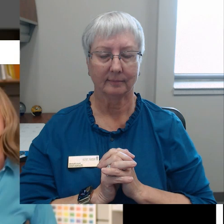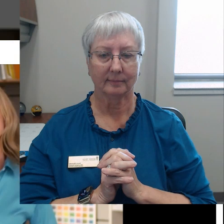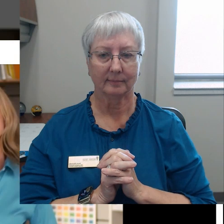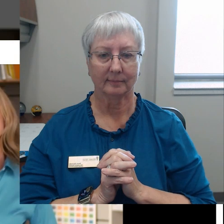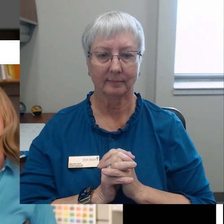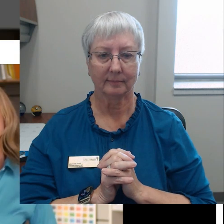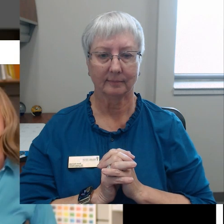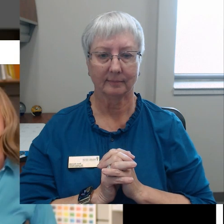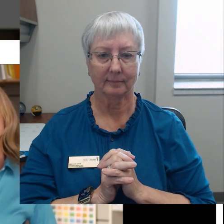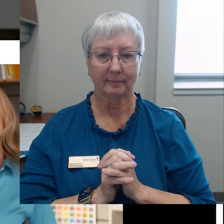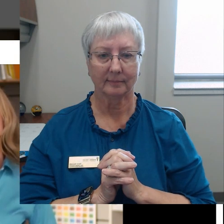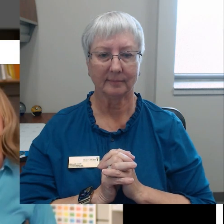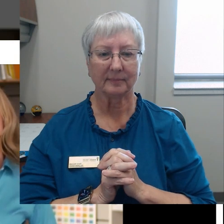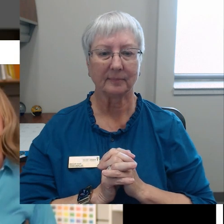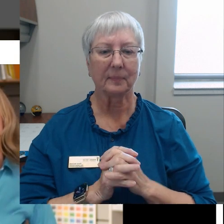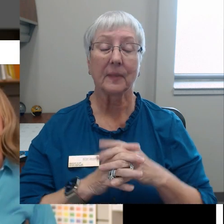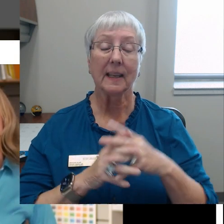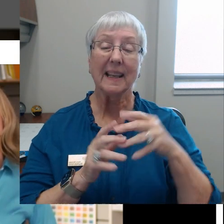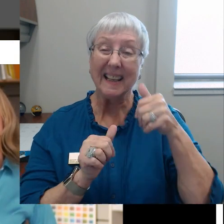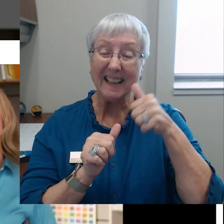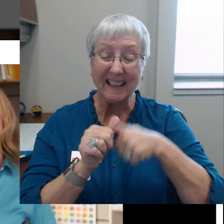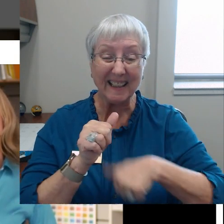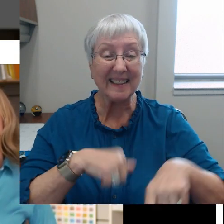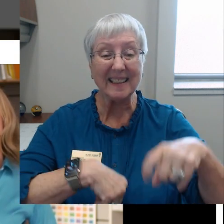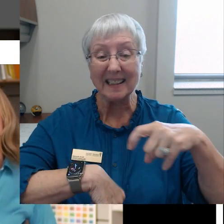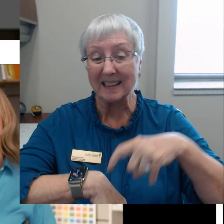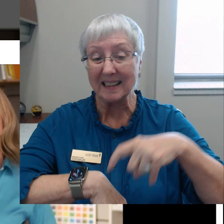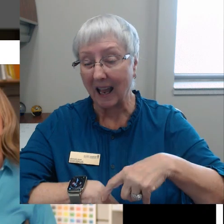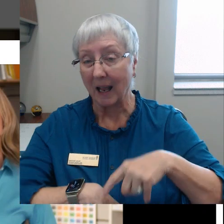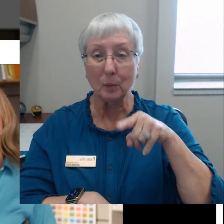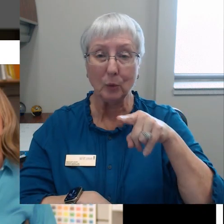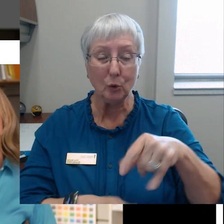relationships of contrast. Every time we make a mark of the hand,